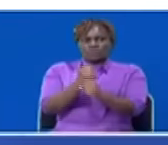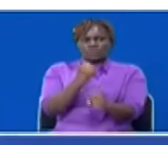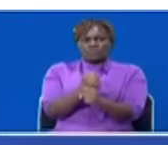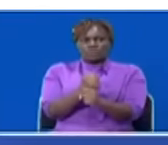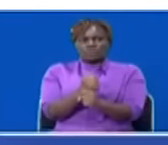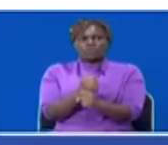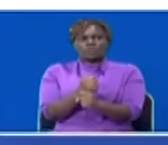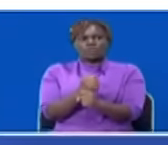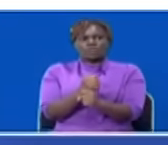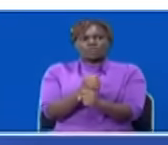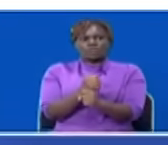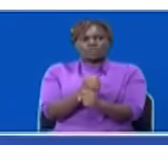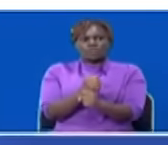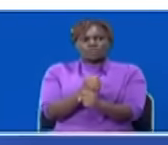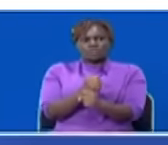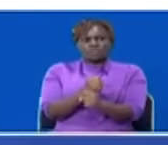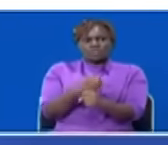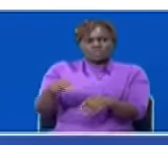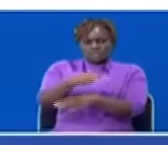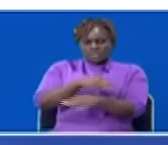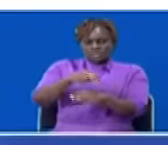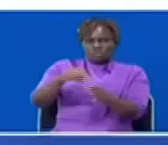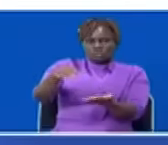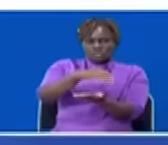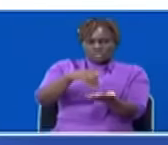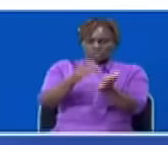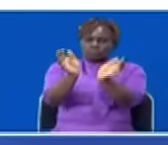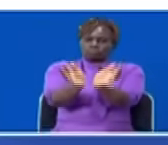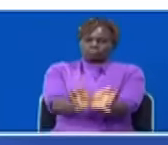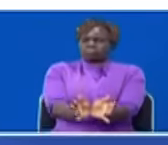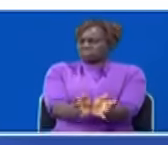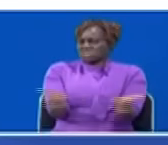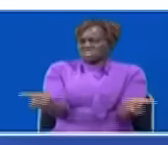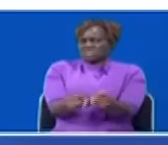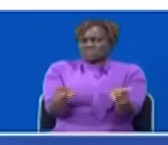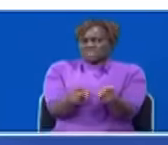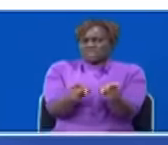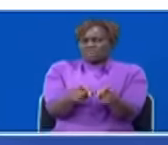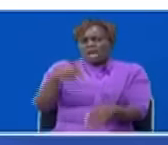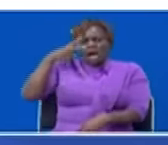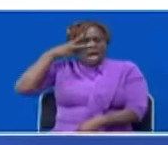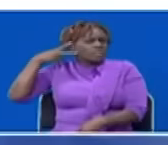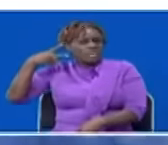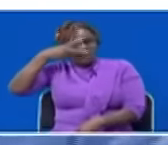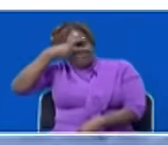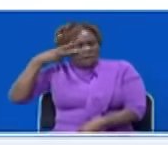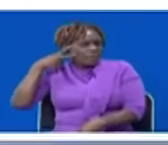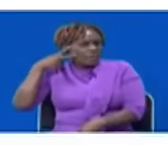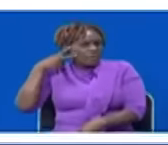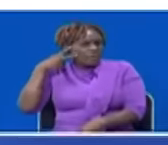ya town hapo karibu na National Center. Nikapigwa pingo kama mtu ambaye kama Al-Shabaab ambaye anakuja kwa